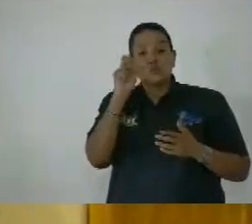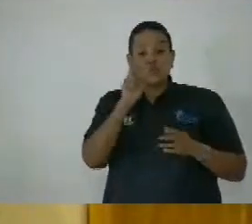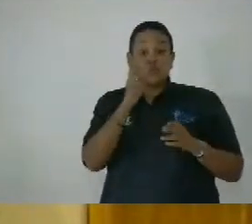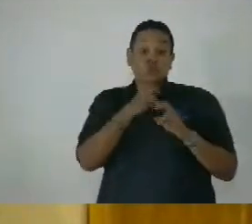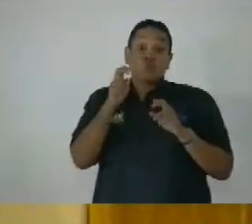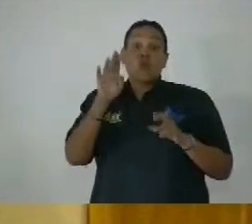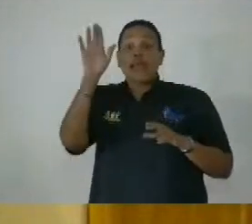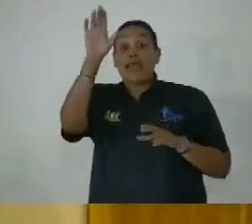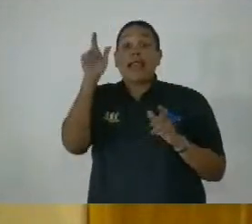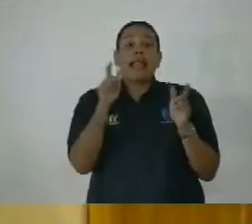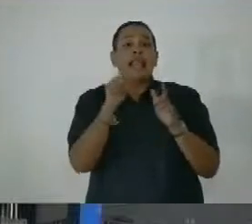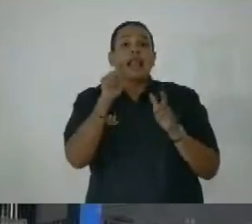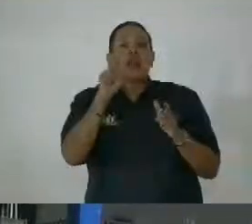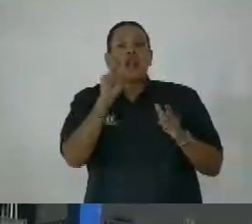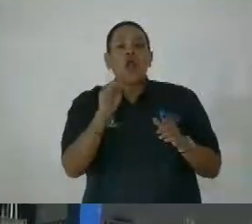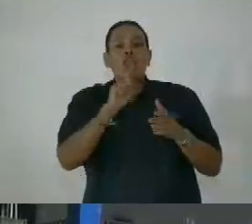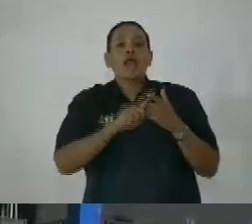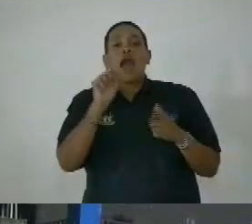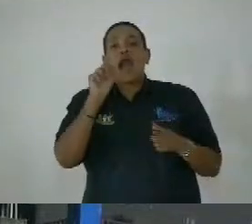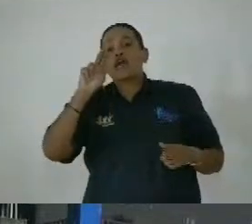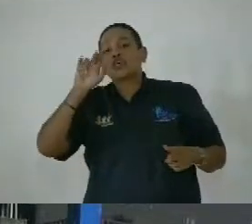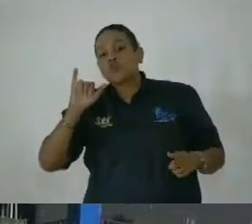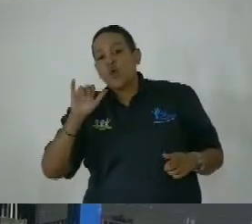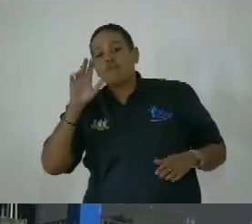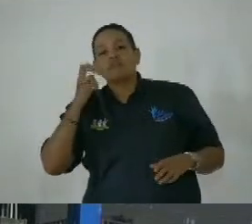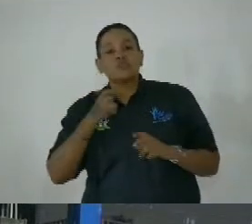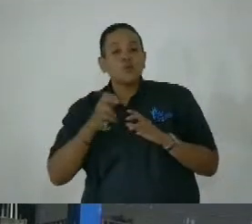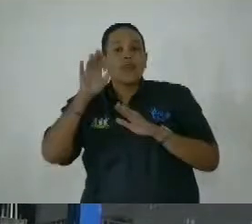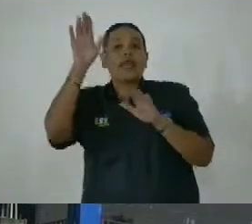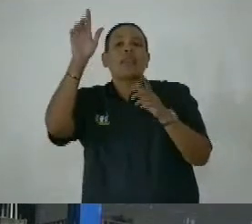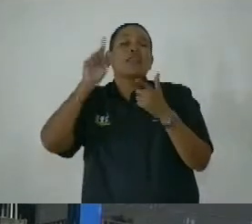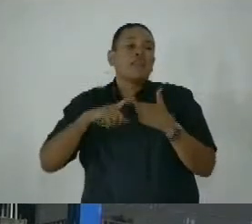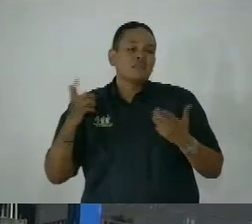Little London, and Anchovy.